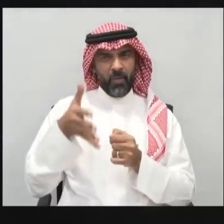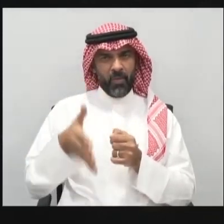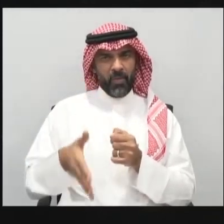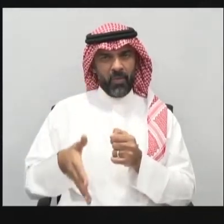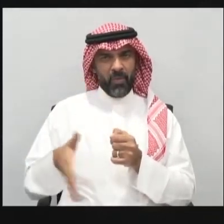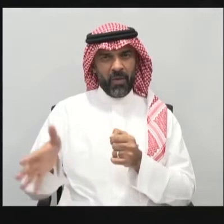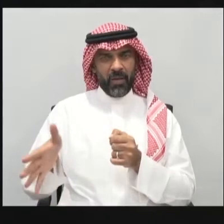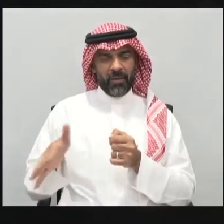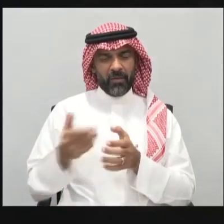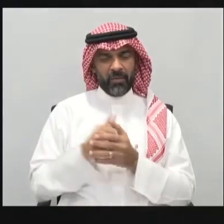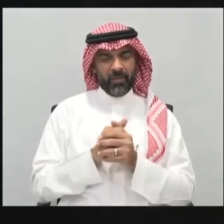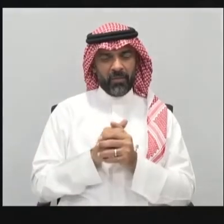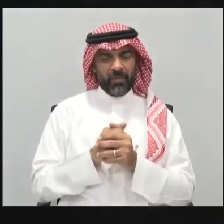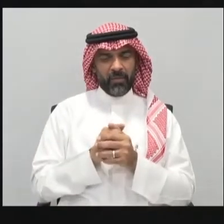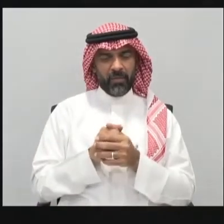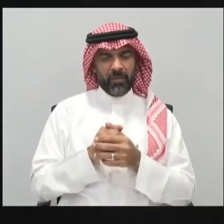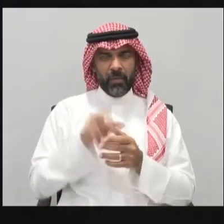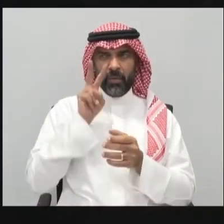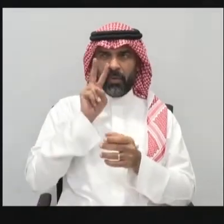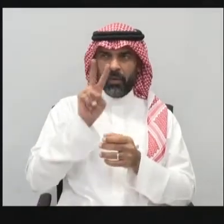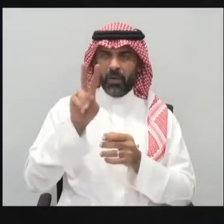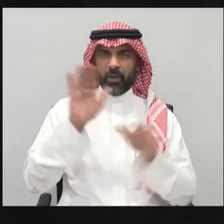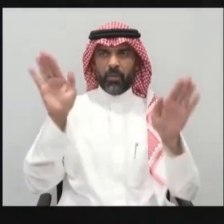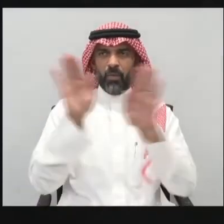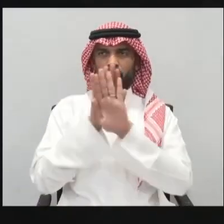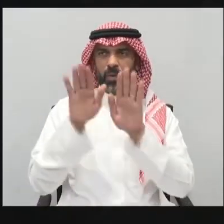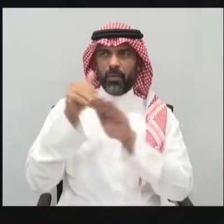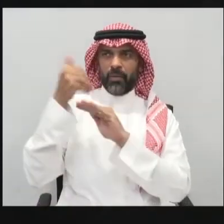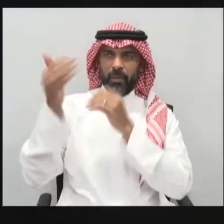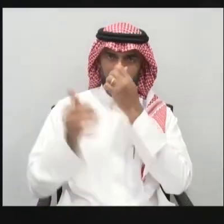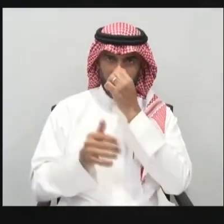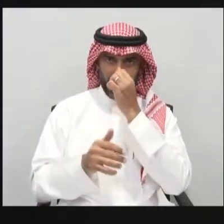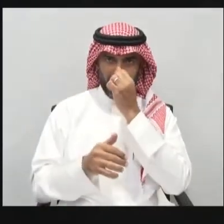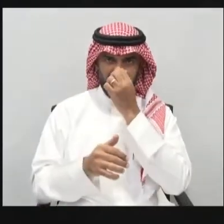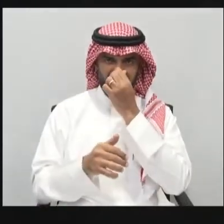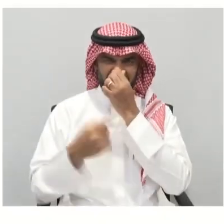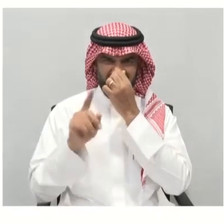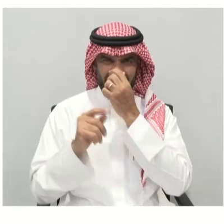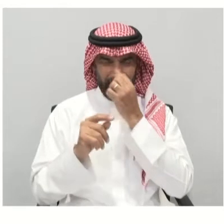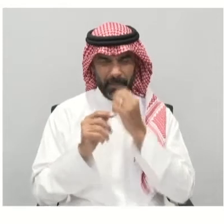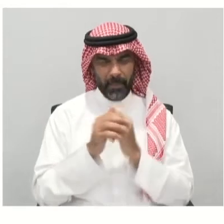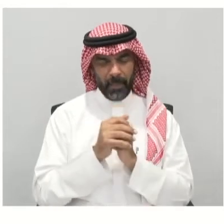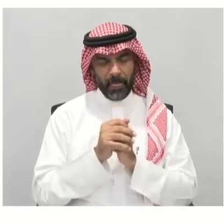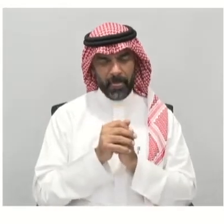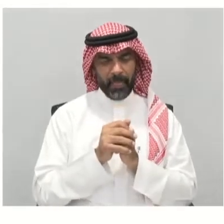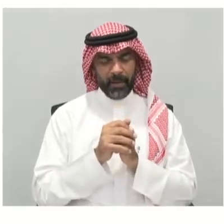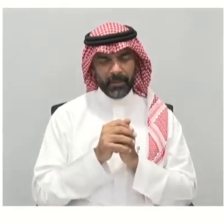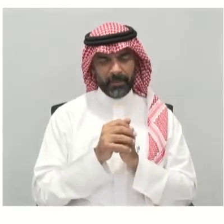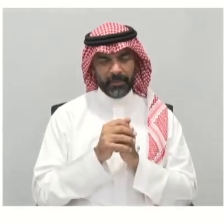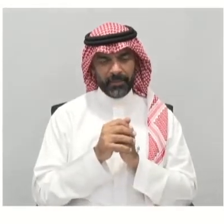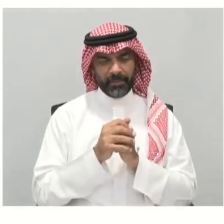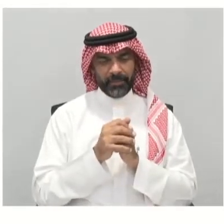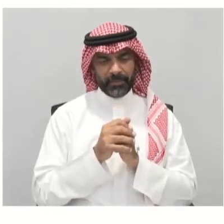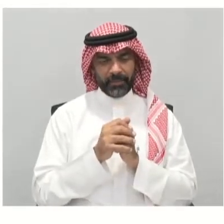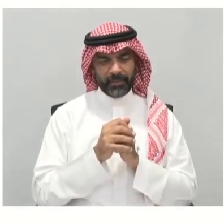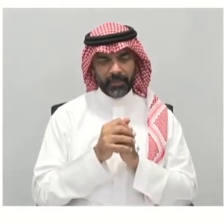looking out the window. We can write this down? Okay. Or maybe we can say, it's raining